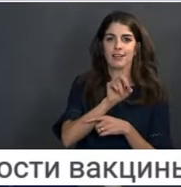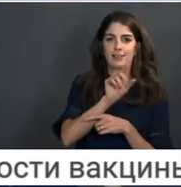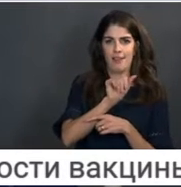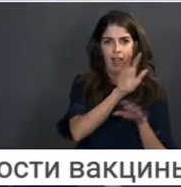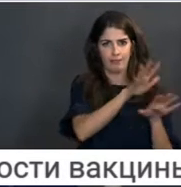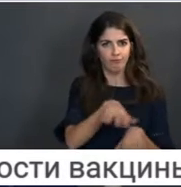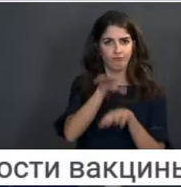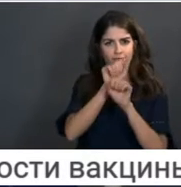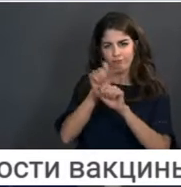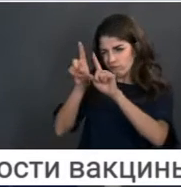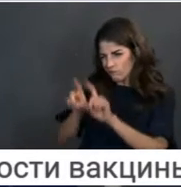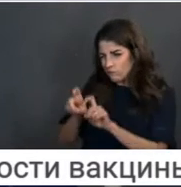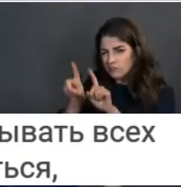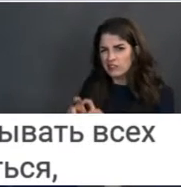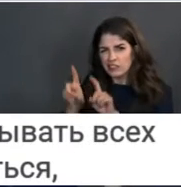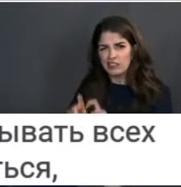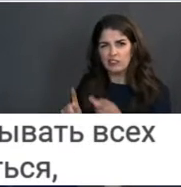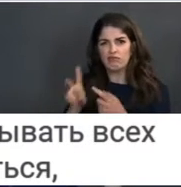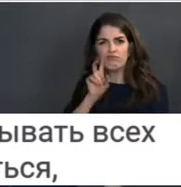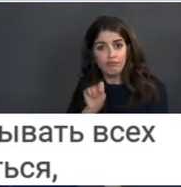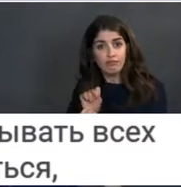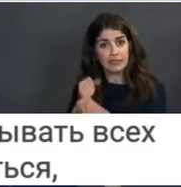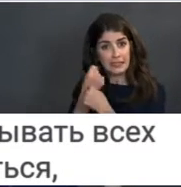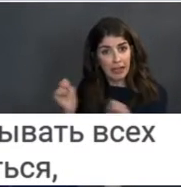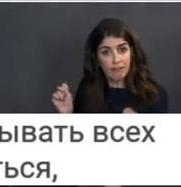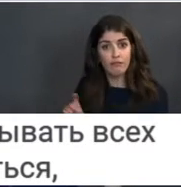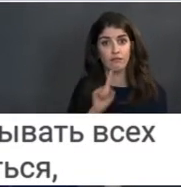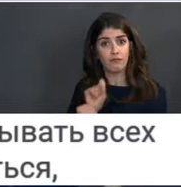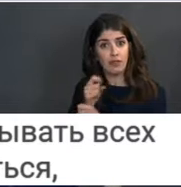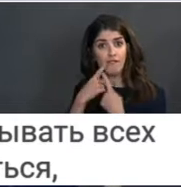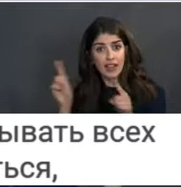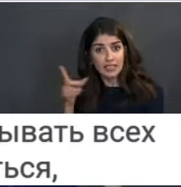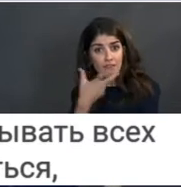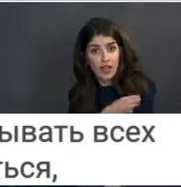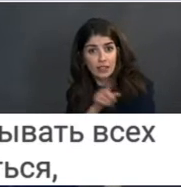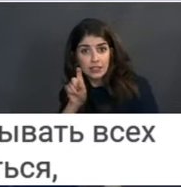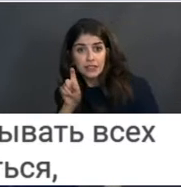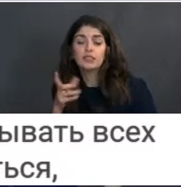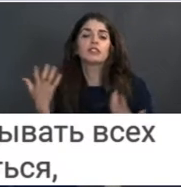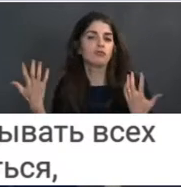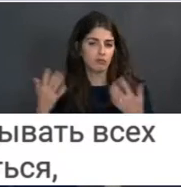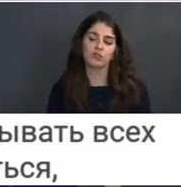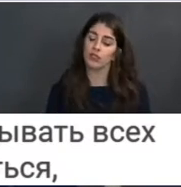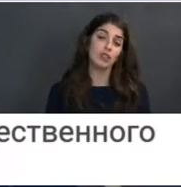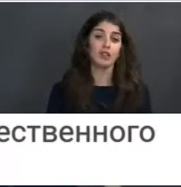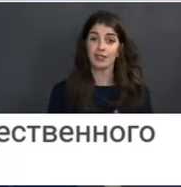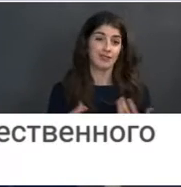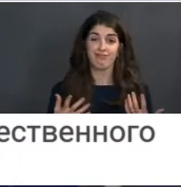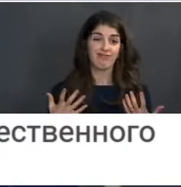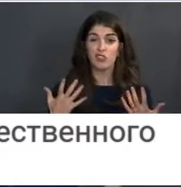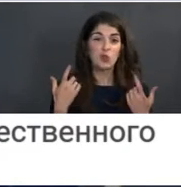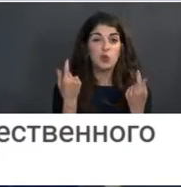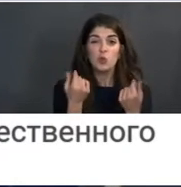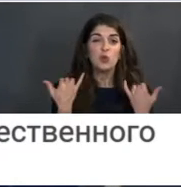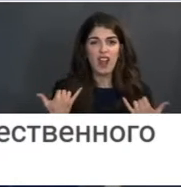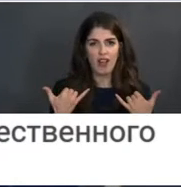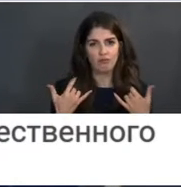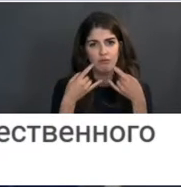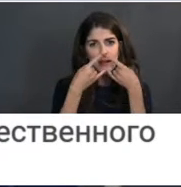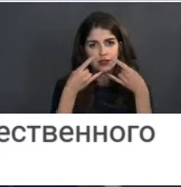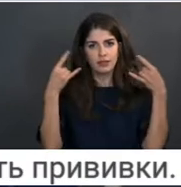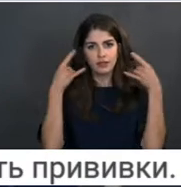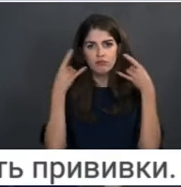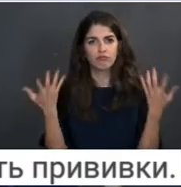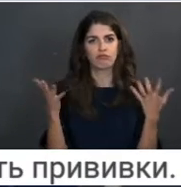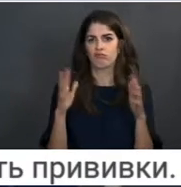and efficacy of the vaccine. In the meantime, he continues to urge all Americans to mask up and follow public health